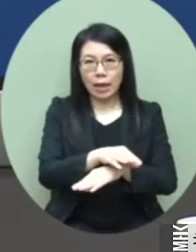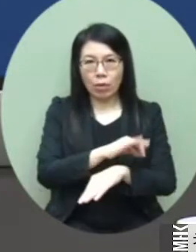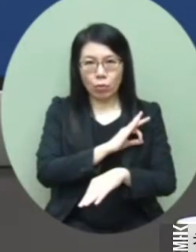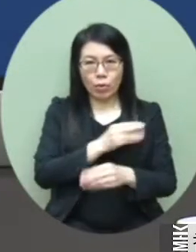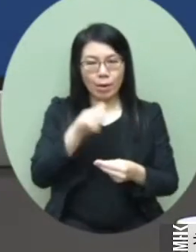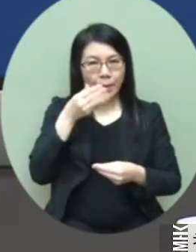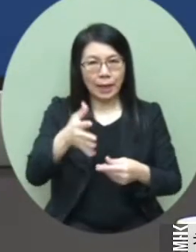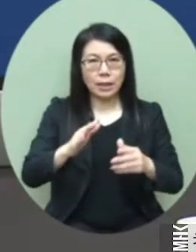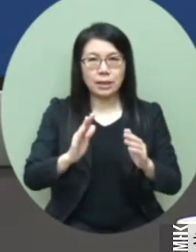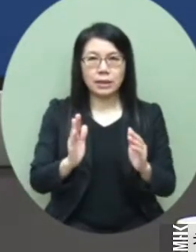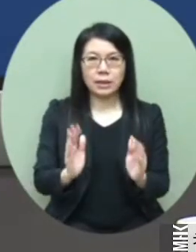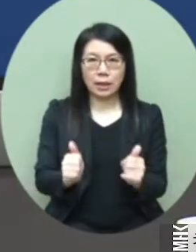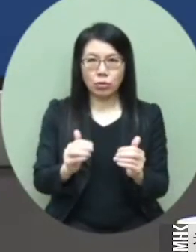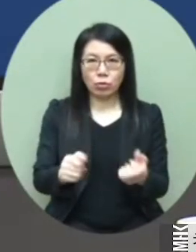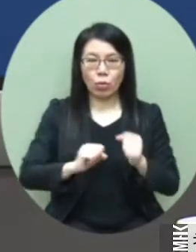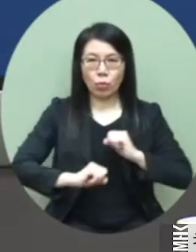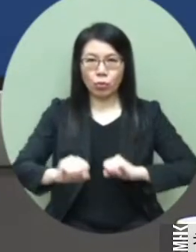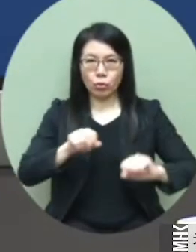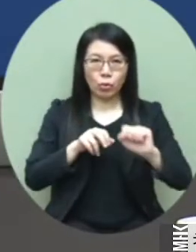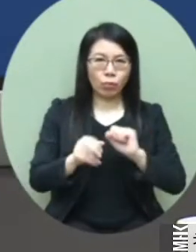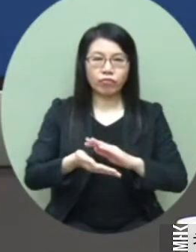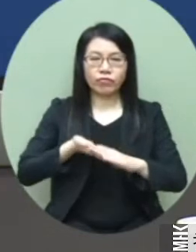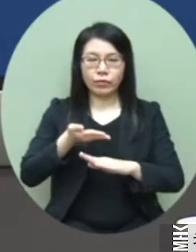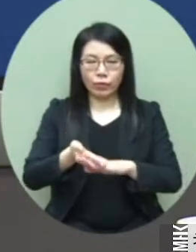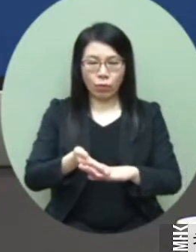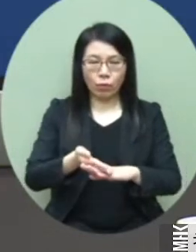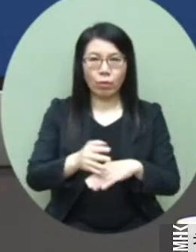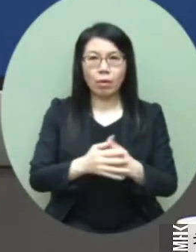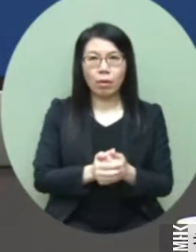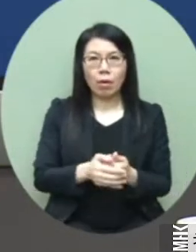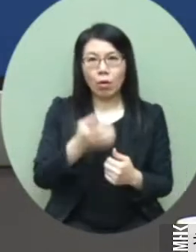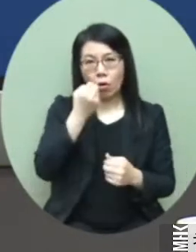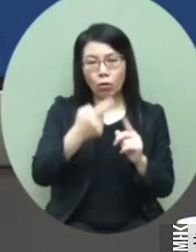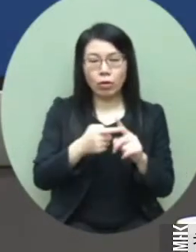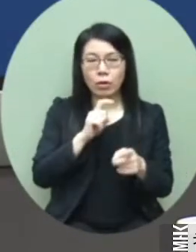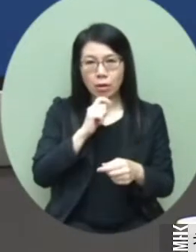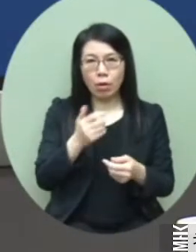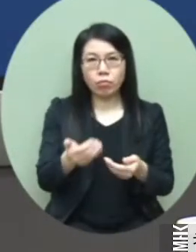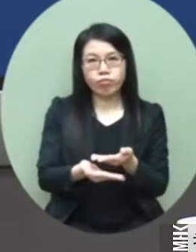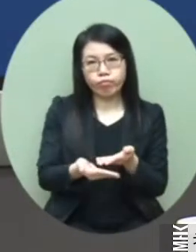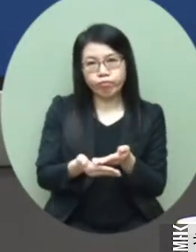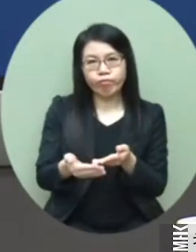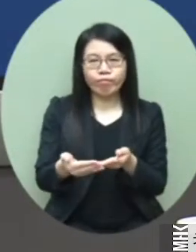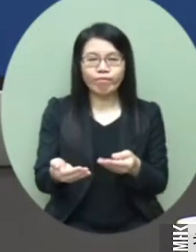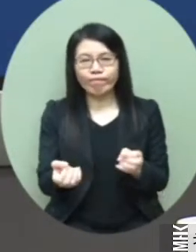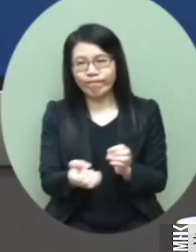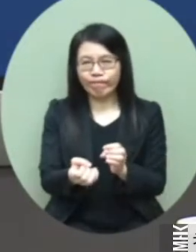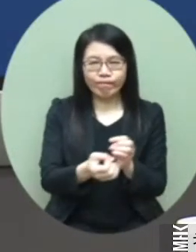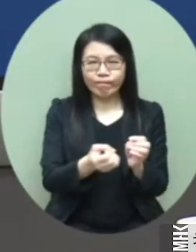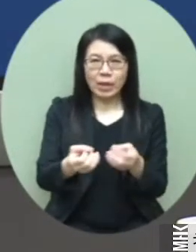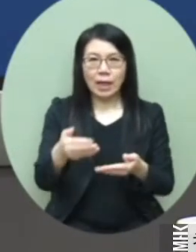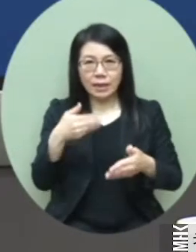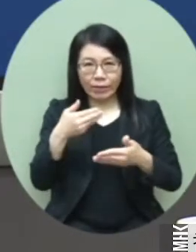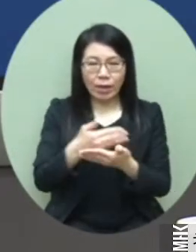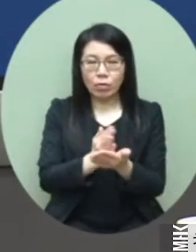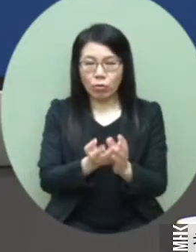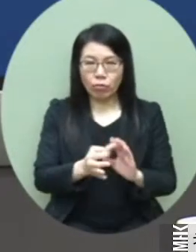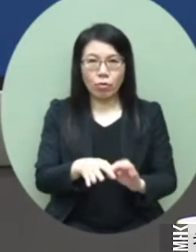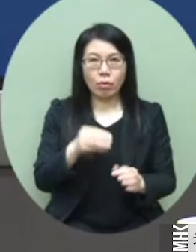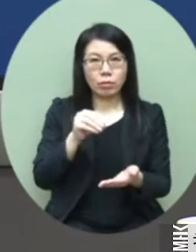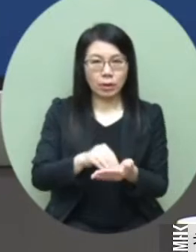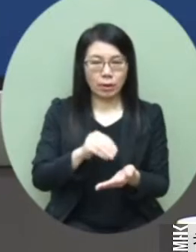relax these measures to allow some degree of normal activities in society with more